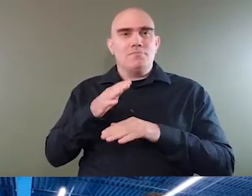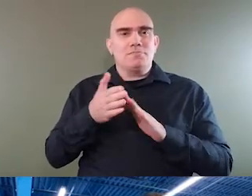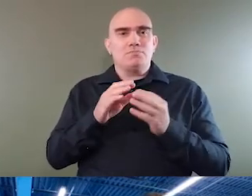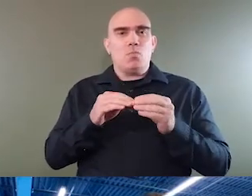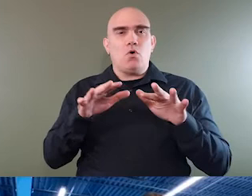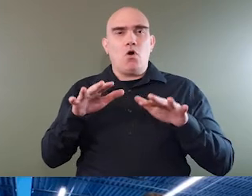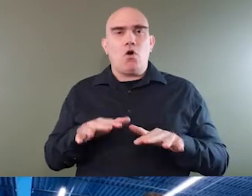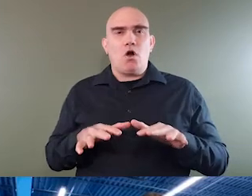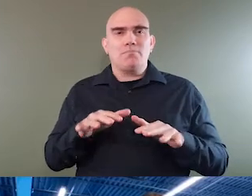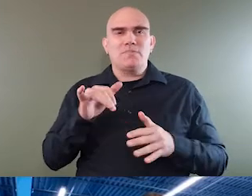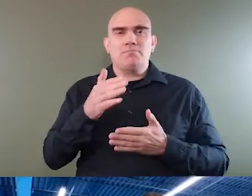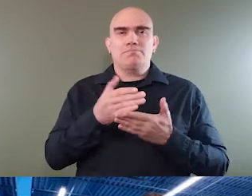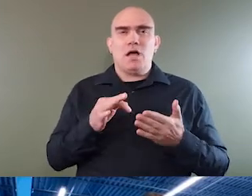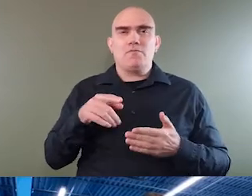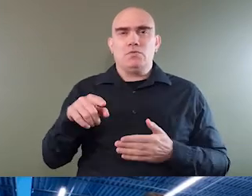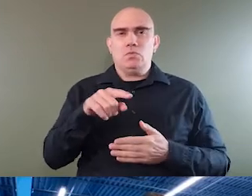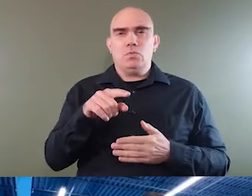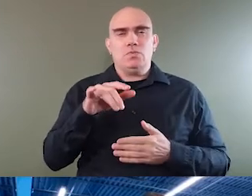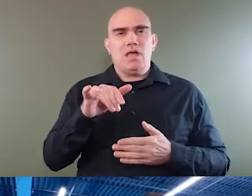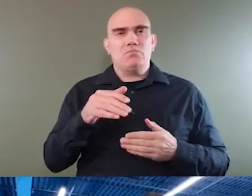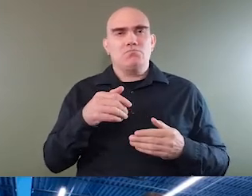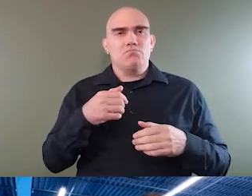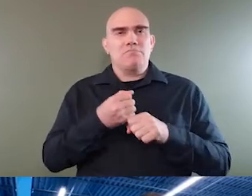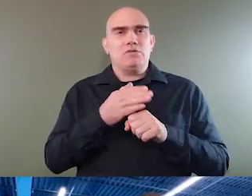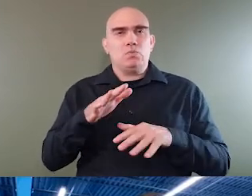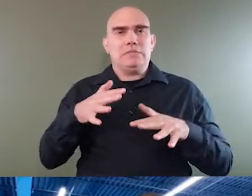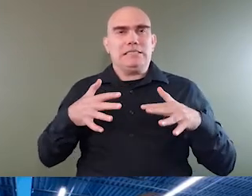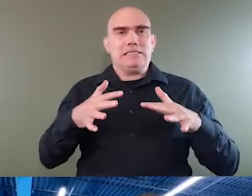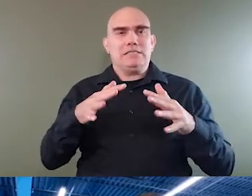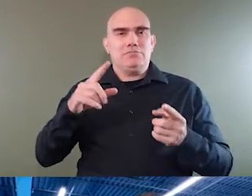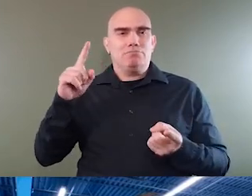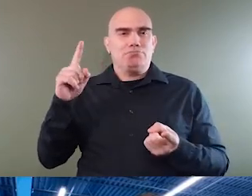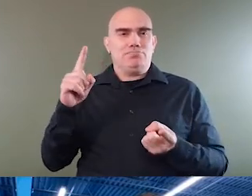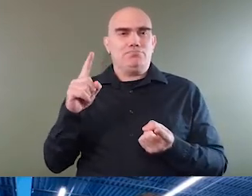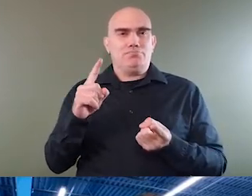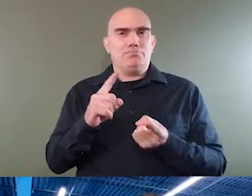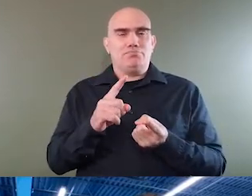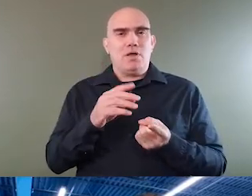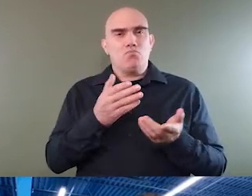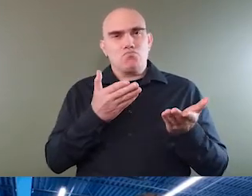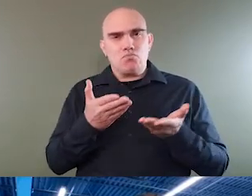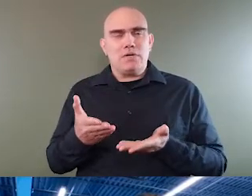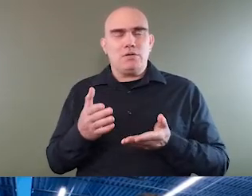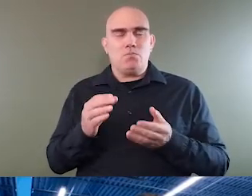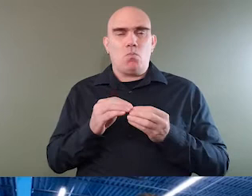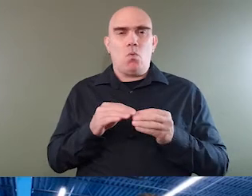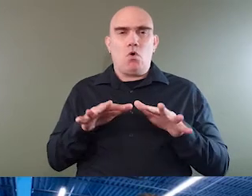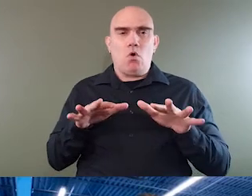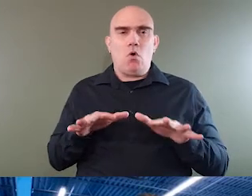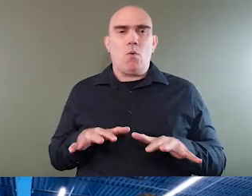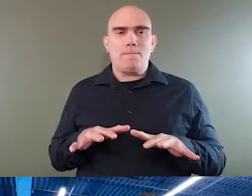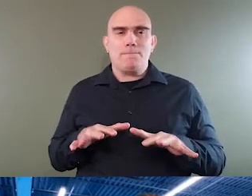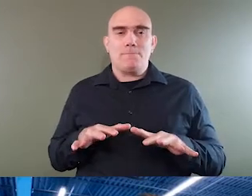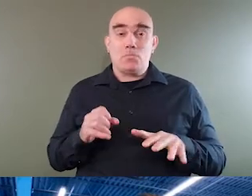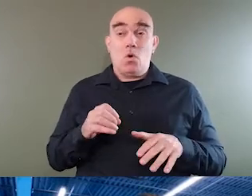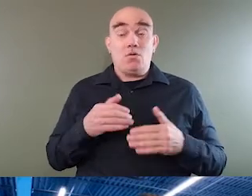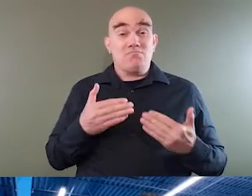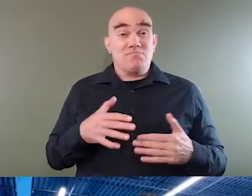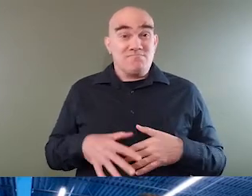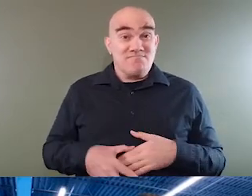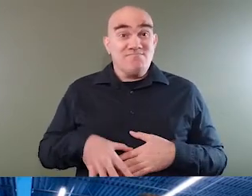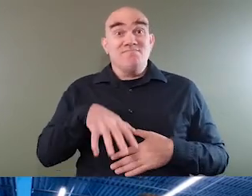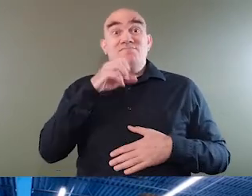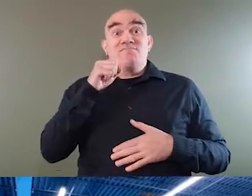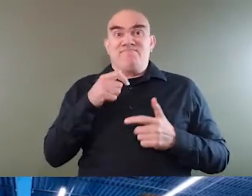system, or that part of you that brings anxiety down and brings calm in. So we'll take three deep breaths with a